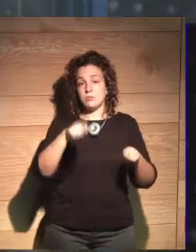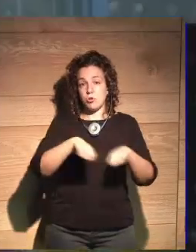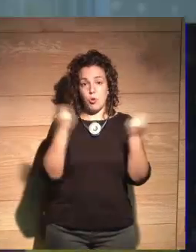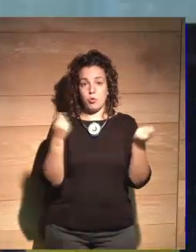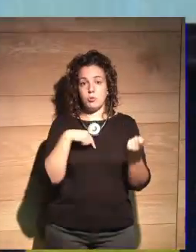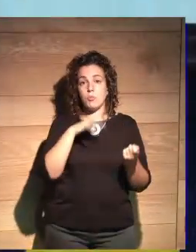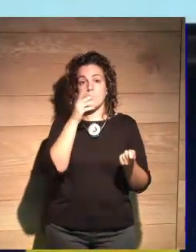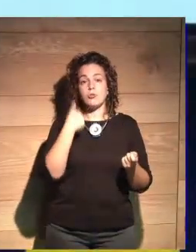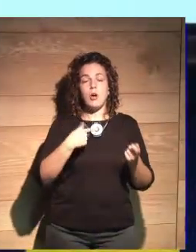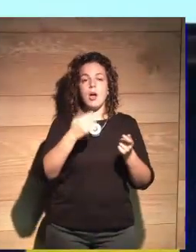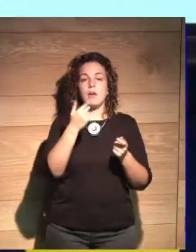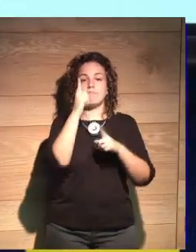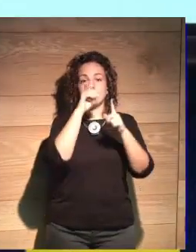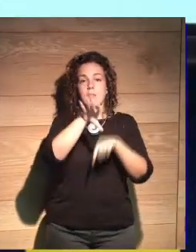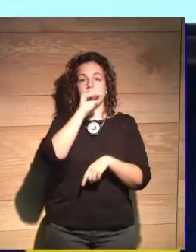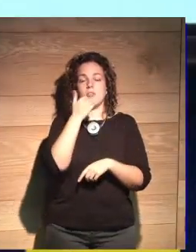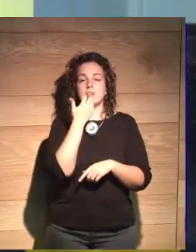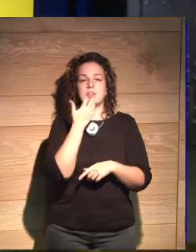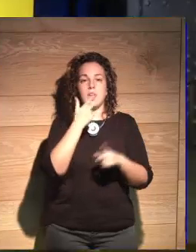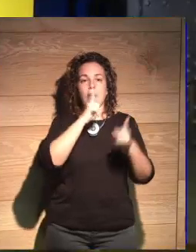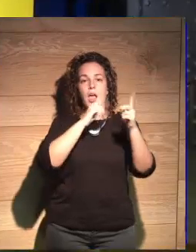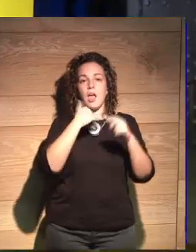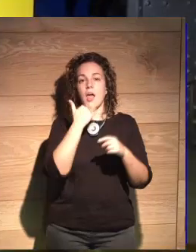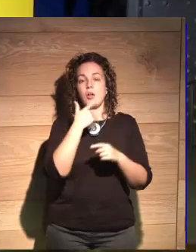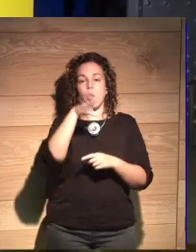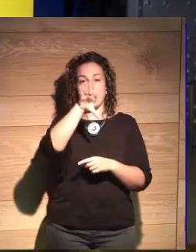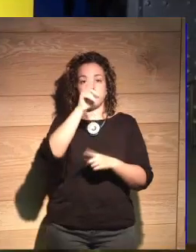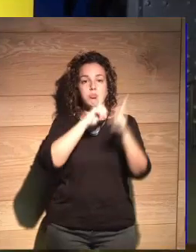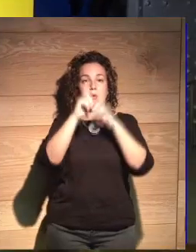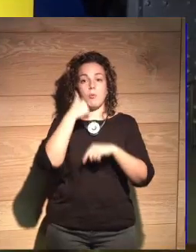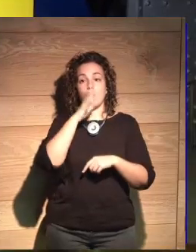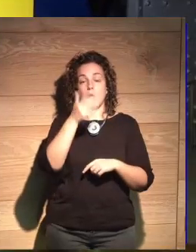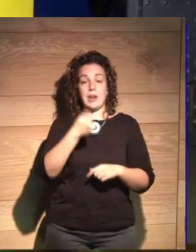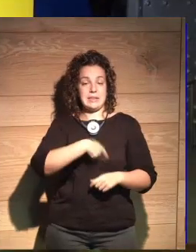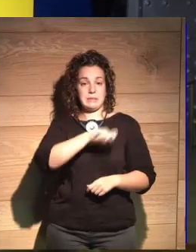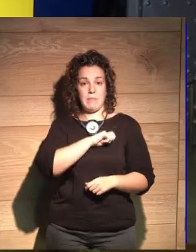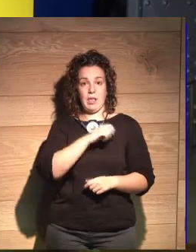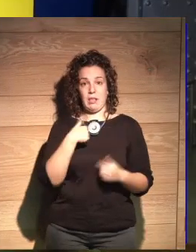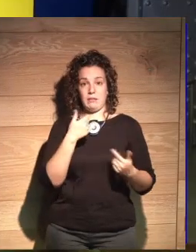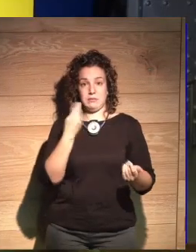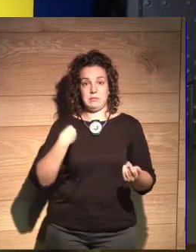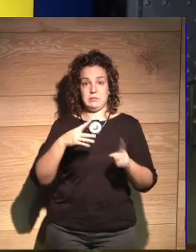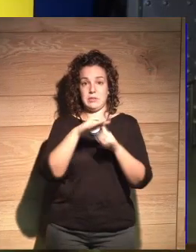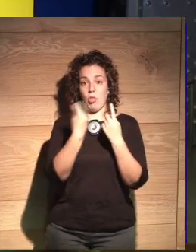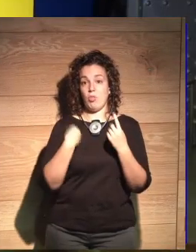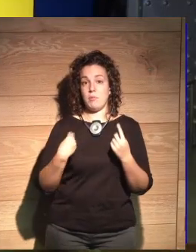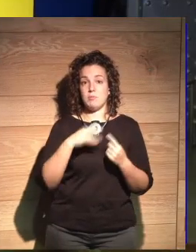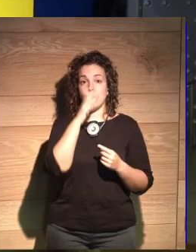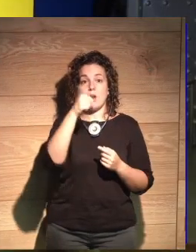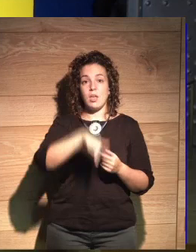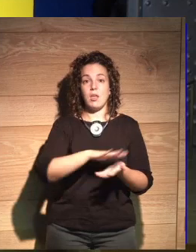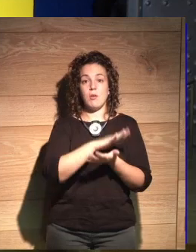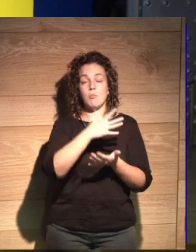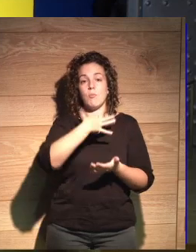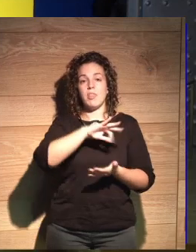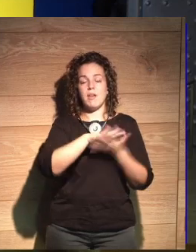today in Spain. The United States has other problems, problems of voter registration. In Spain, when an